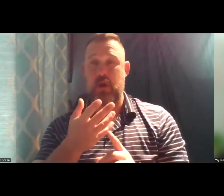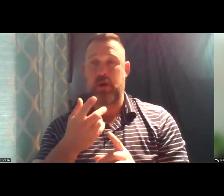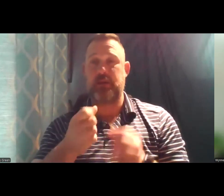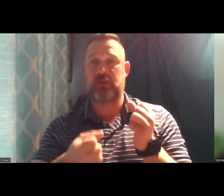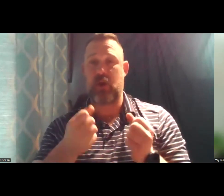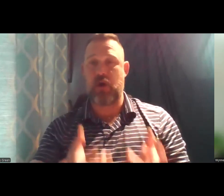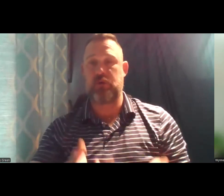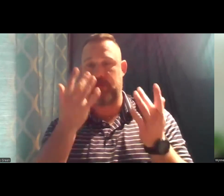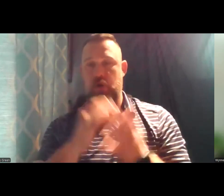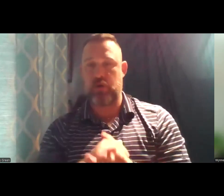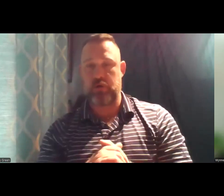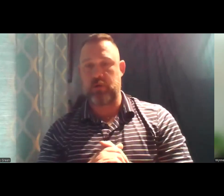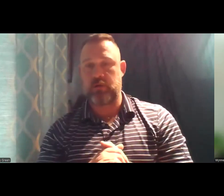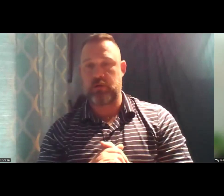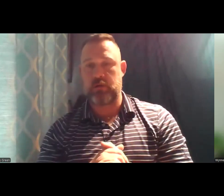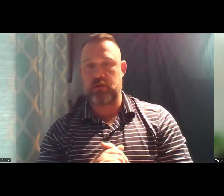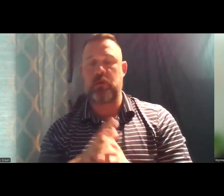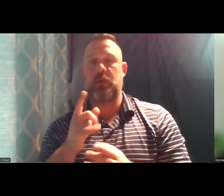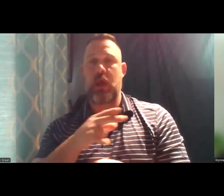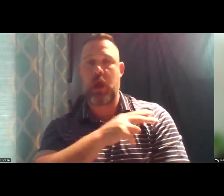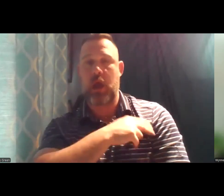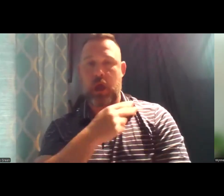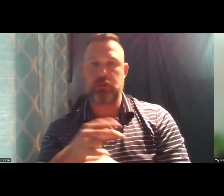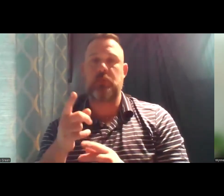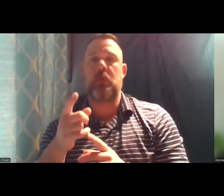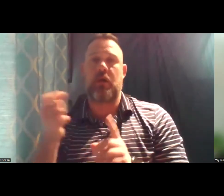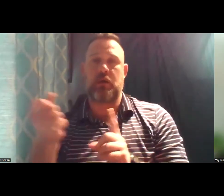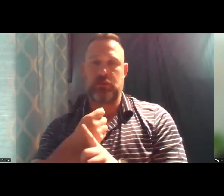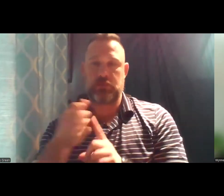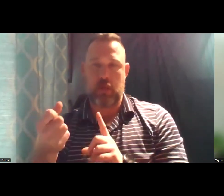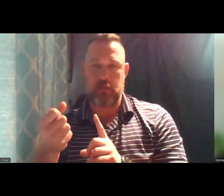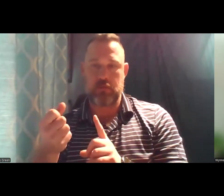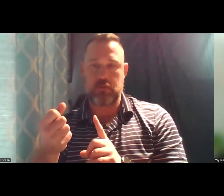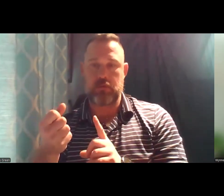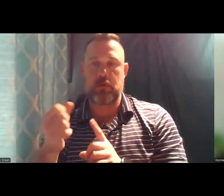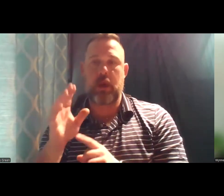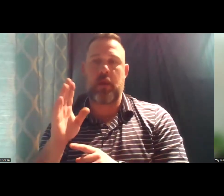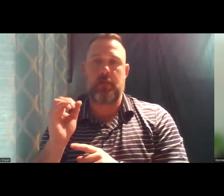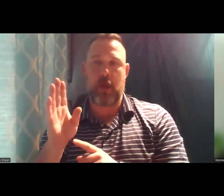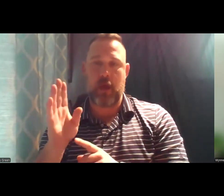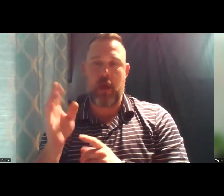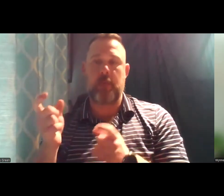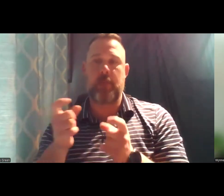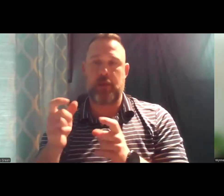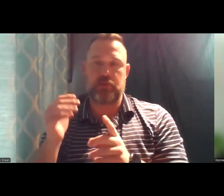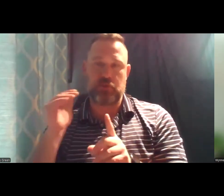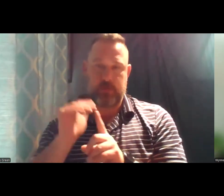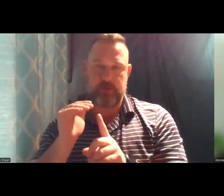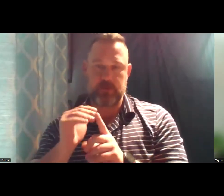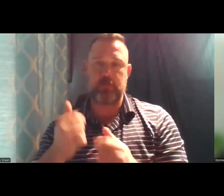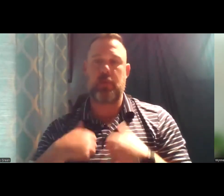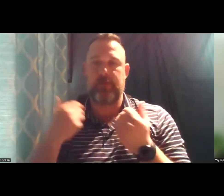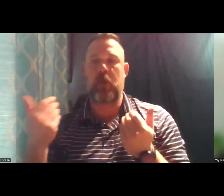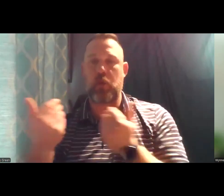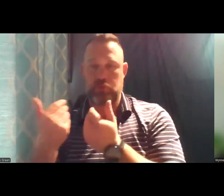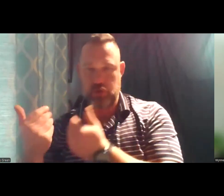fire. He ended up in the hospital following an assault, and Bob managed to convince him to live closer to